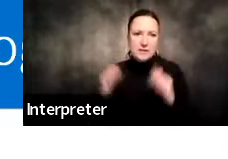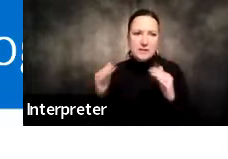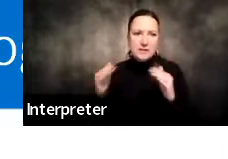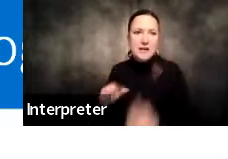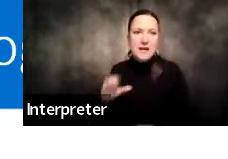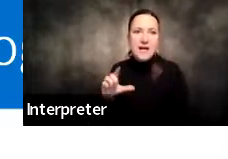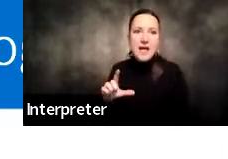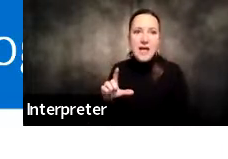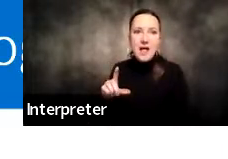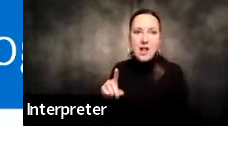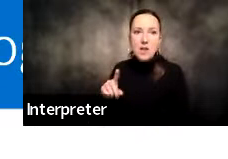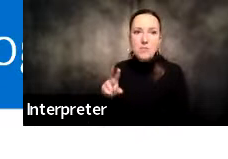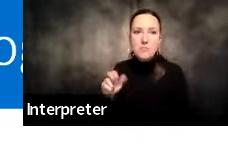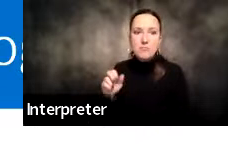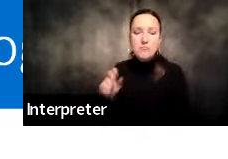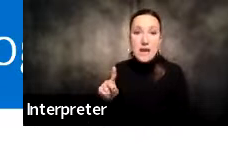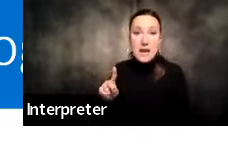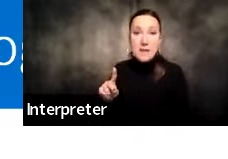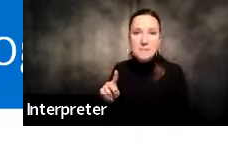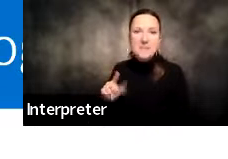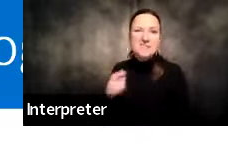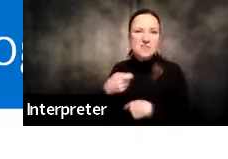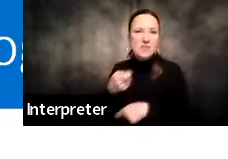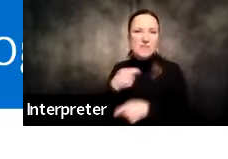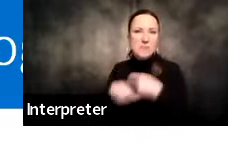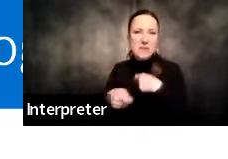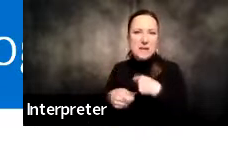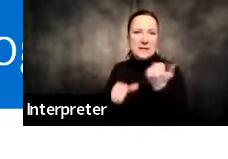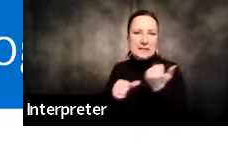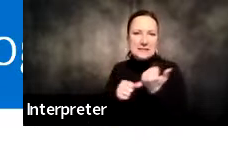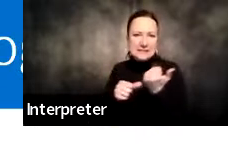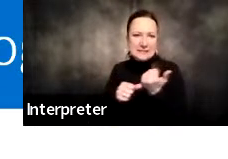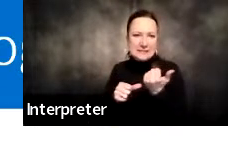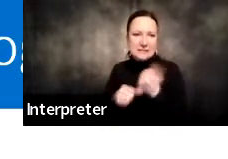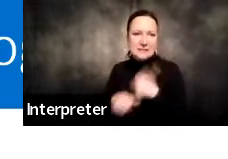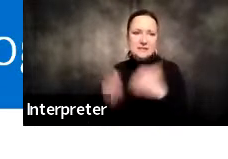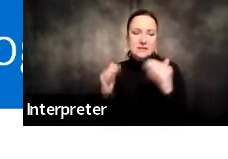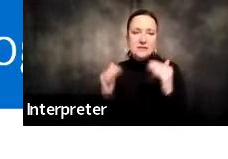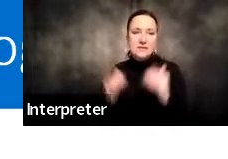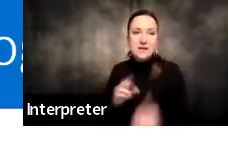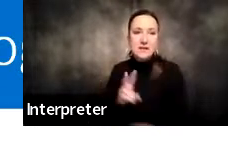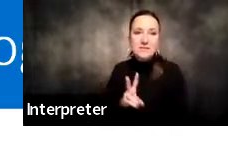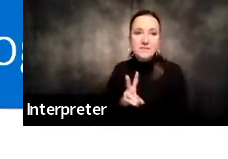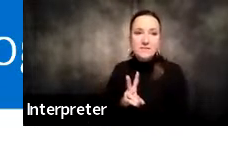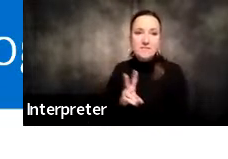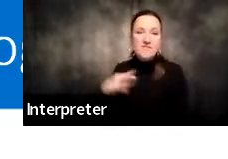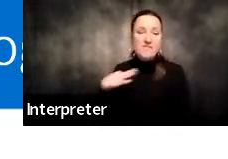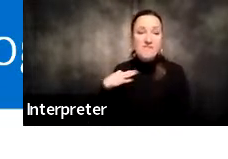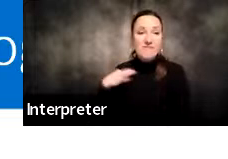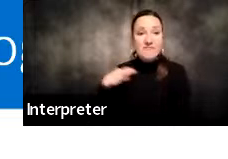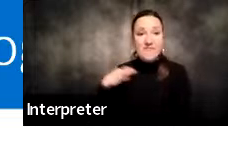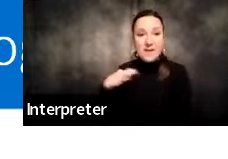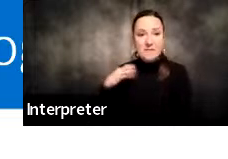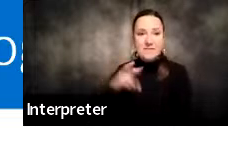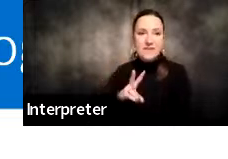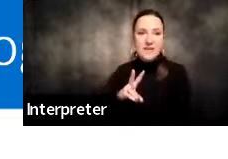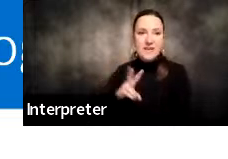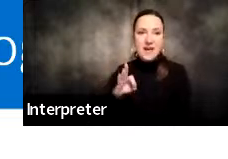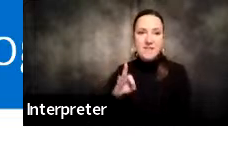LPRAP program, which is the lead pipe replacement assistance program. And we have our voluntary or